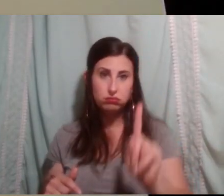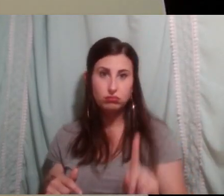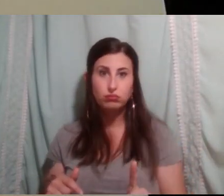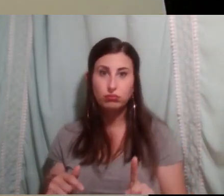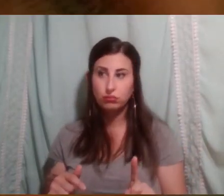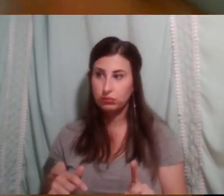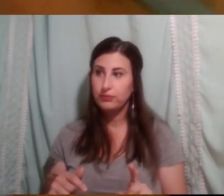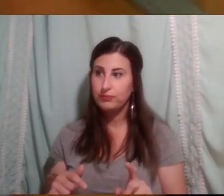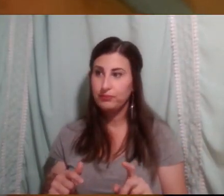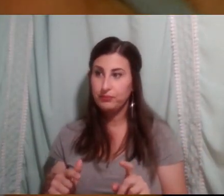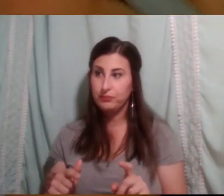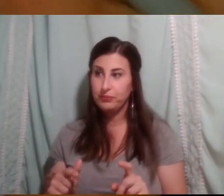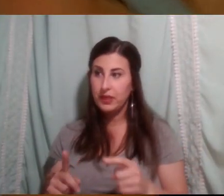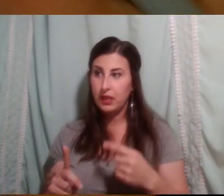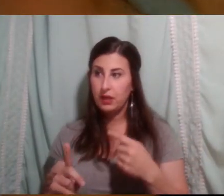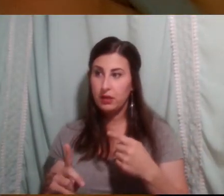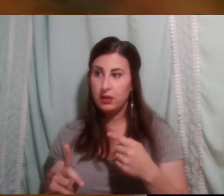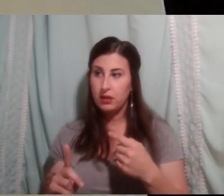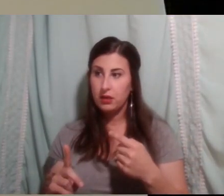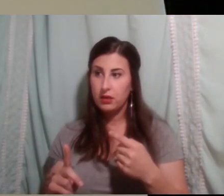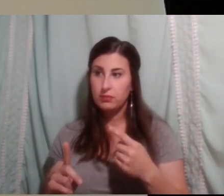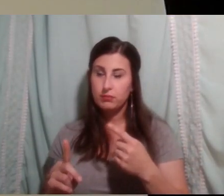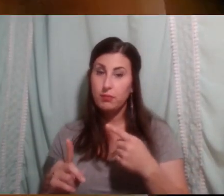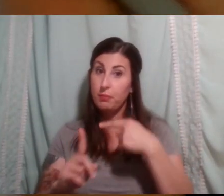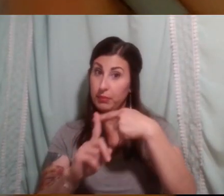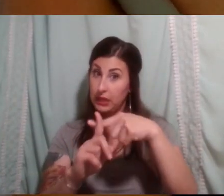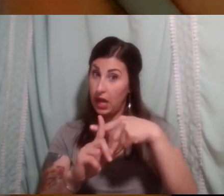this way. So it'll be 34